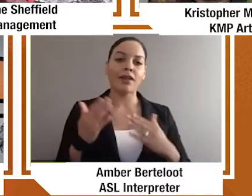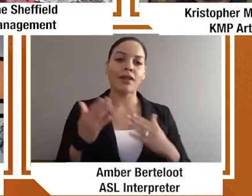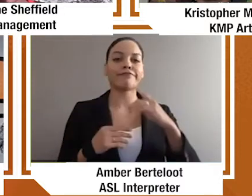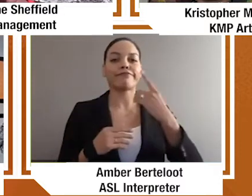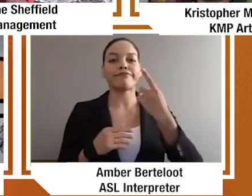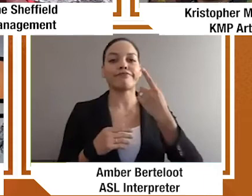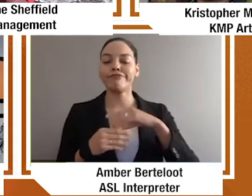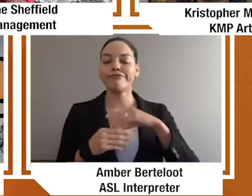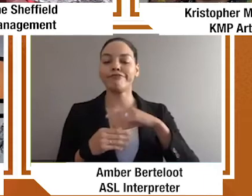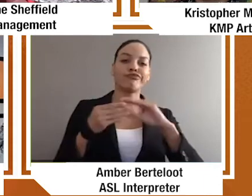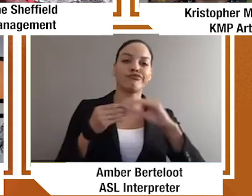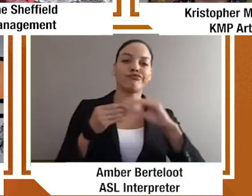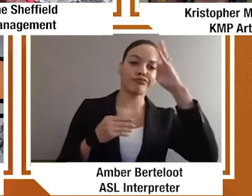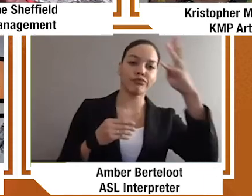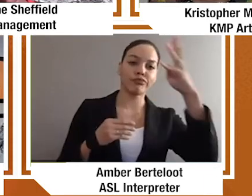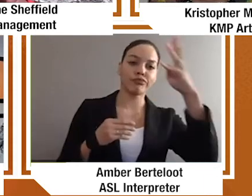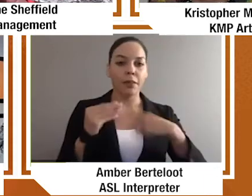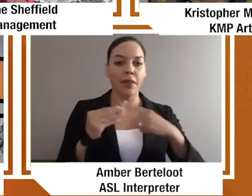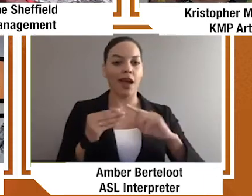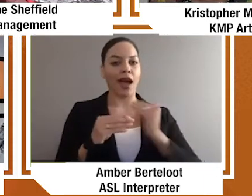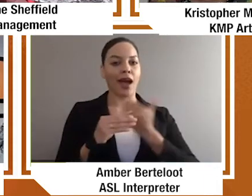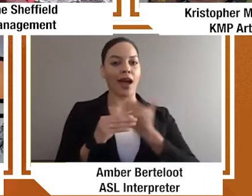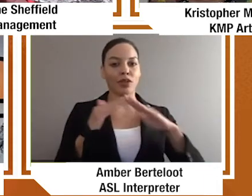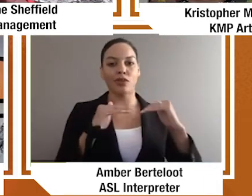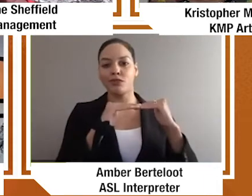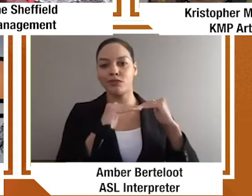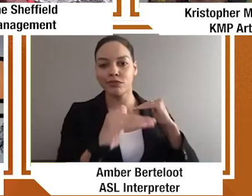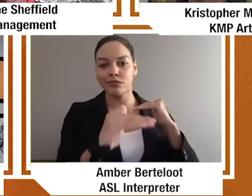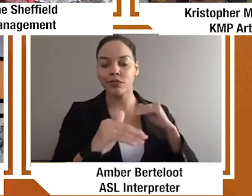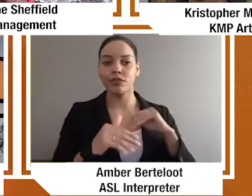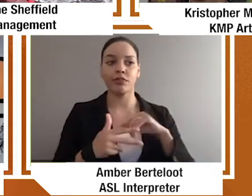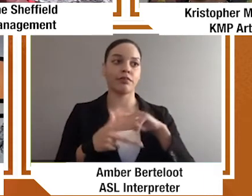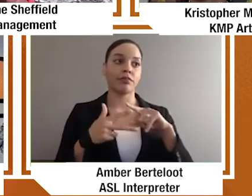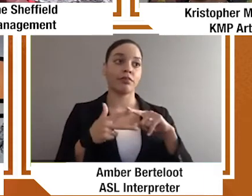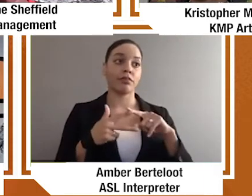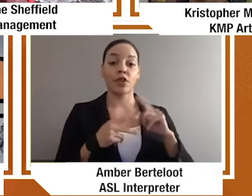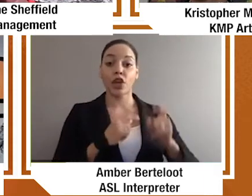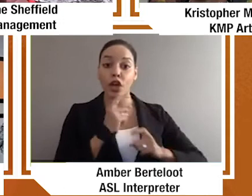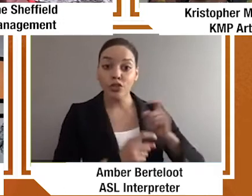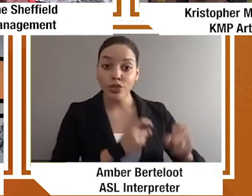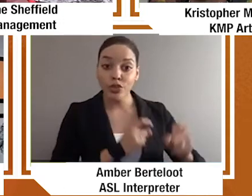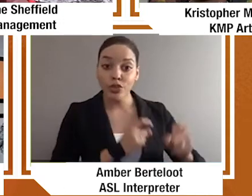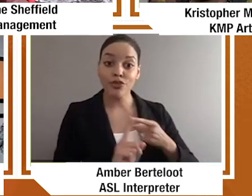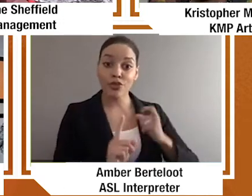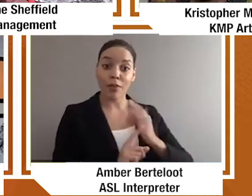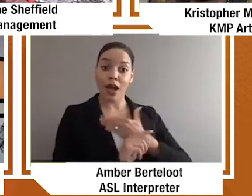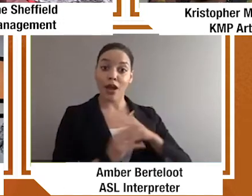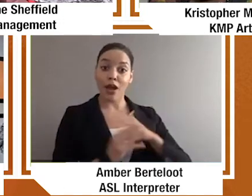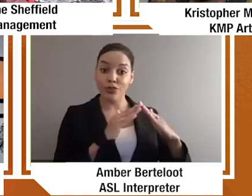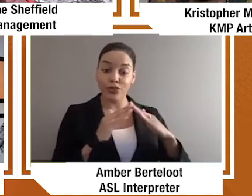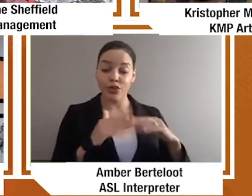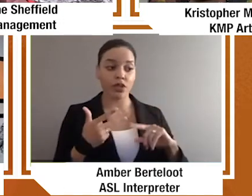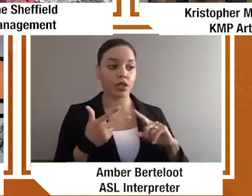stability of our community, about the contributions of our community, about how